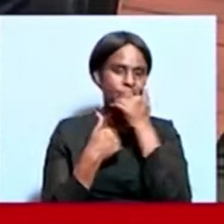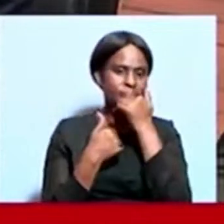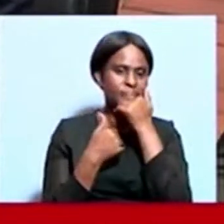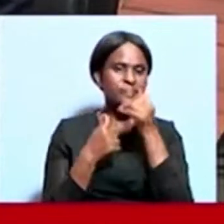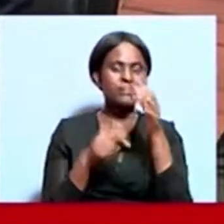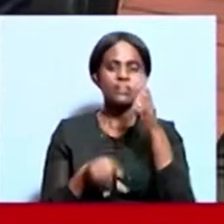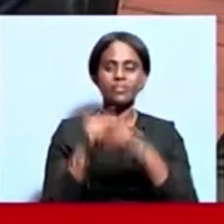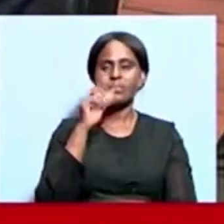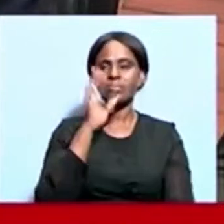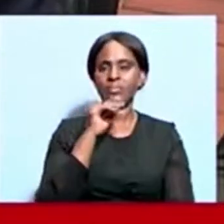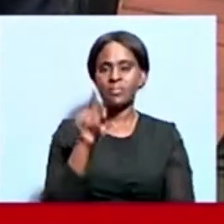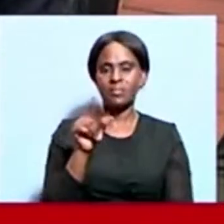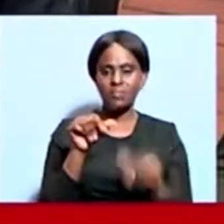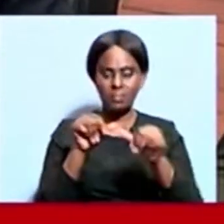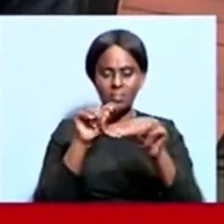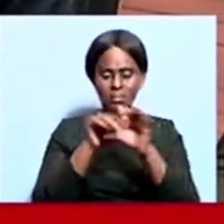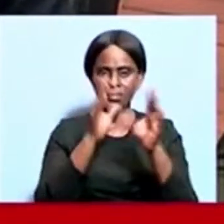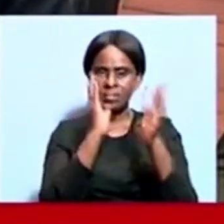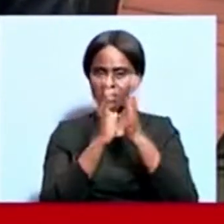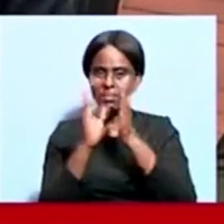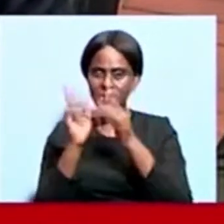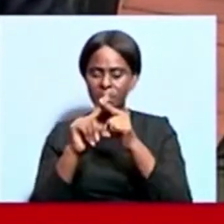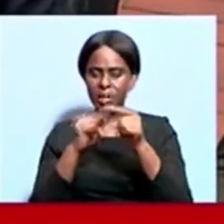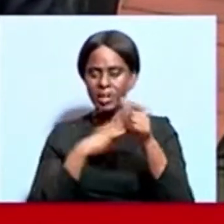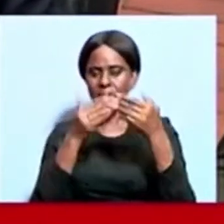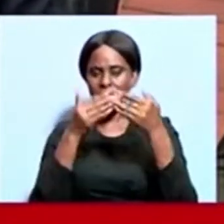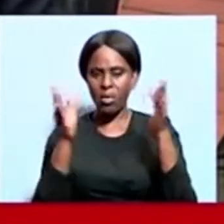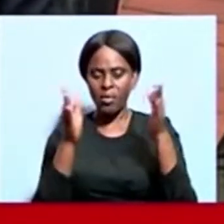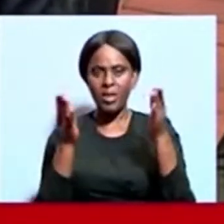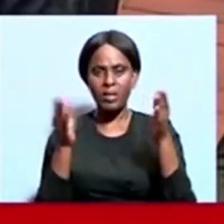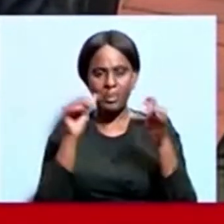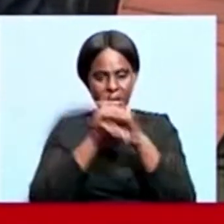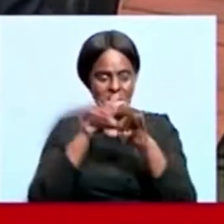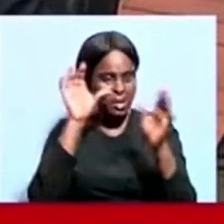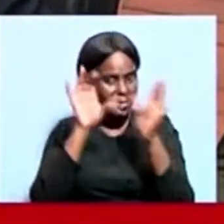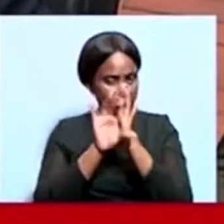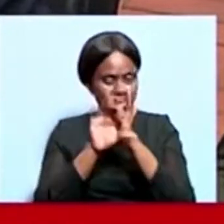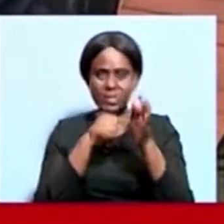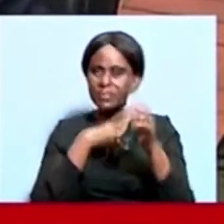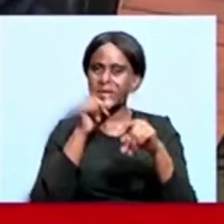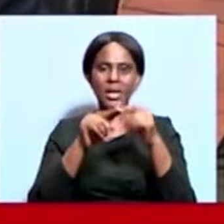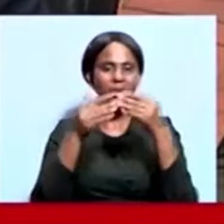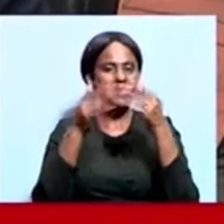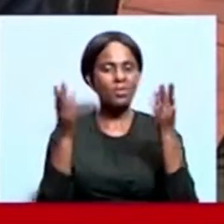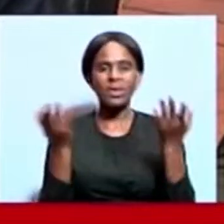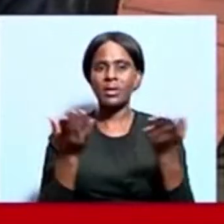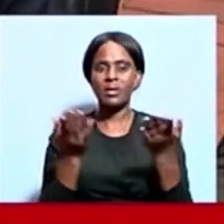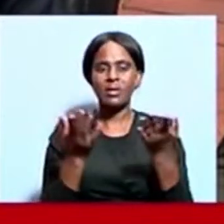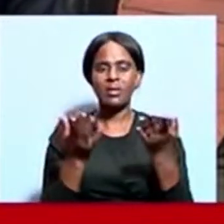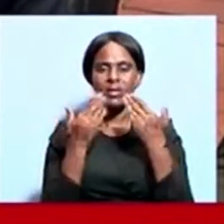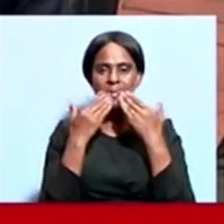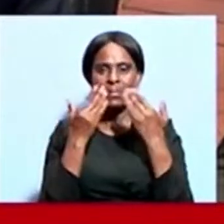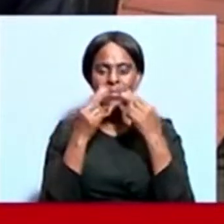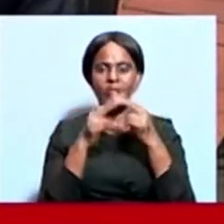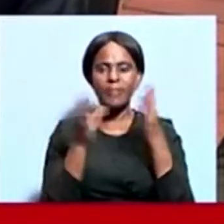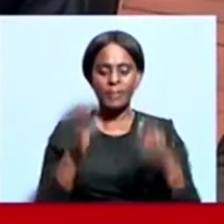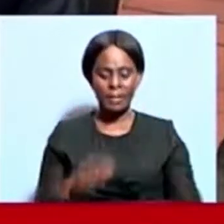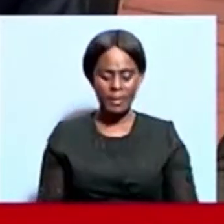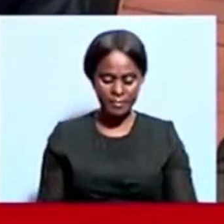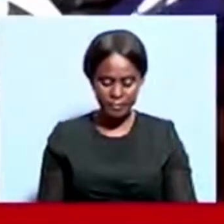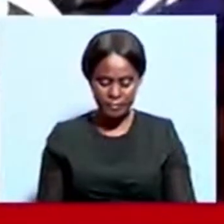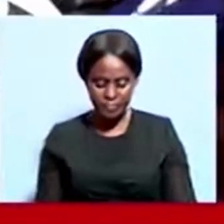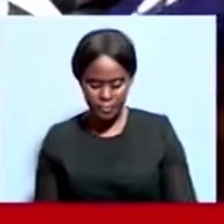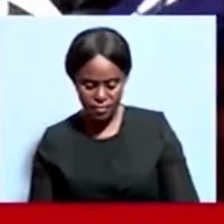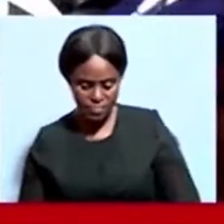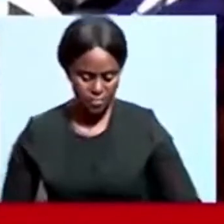been found. They are still in the cabinet. I can't open this cabinet in the picture, CS. Thank you very much. Council Secretary.